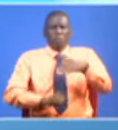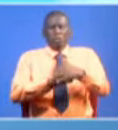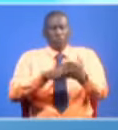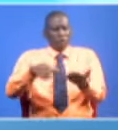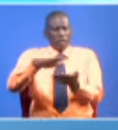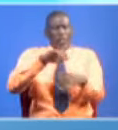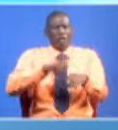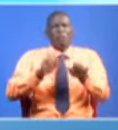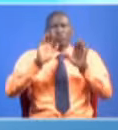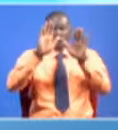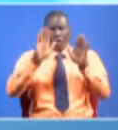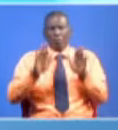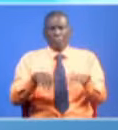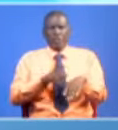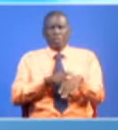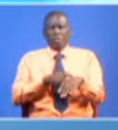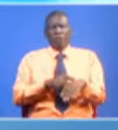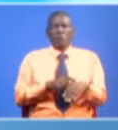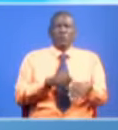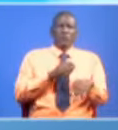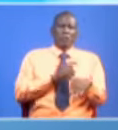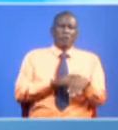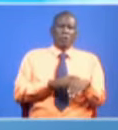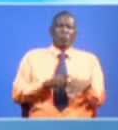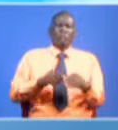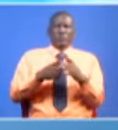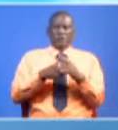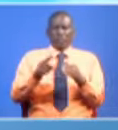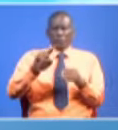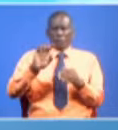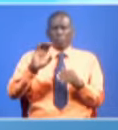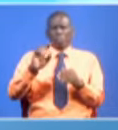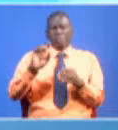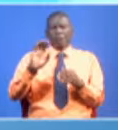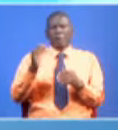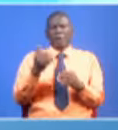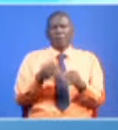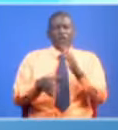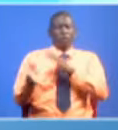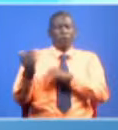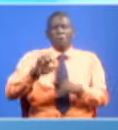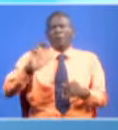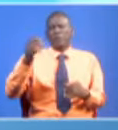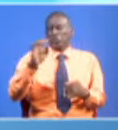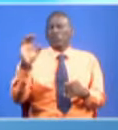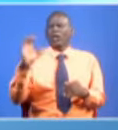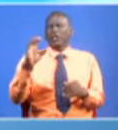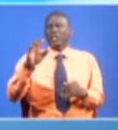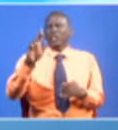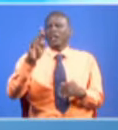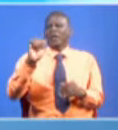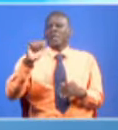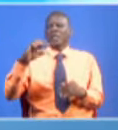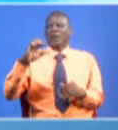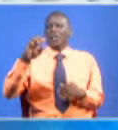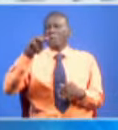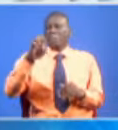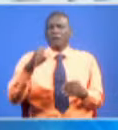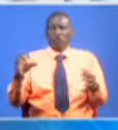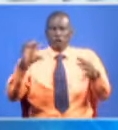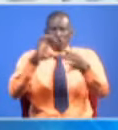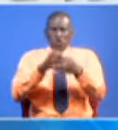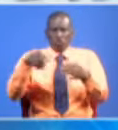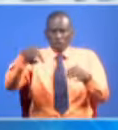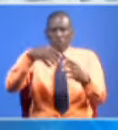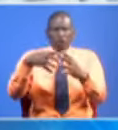the campaign season. We want to start there first by bringing in former presidential candidate Reuben Kigame, who's joining us from the United States of